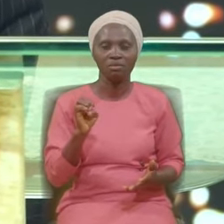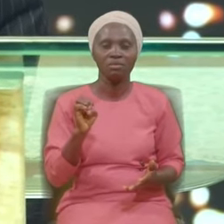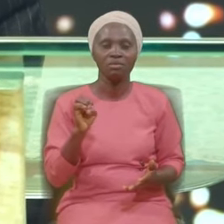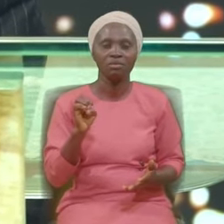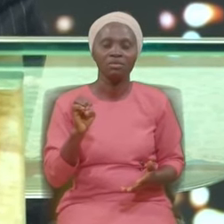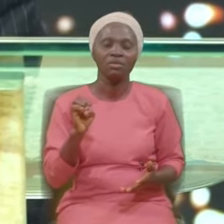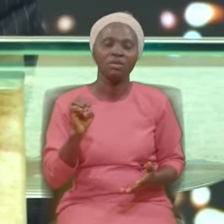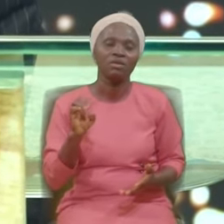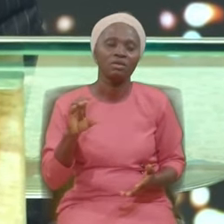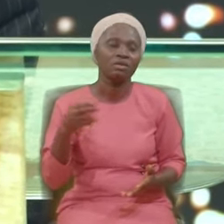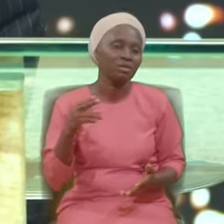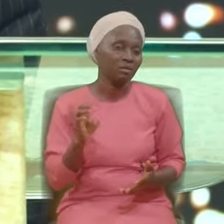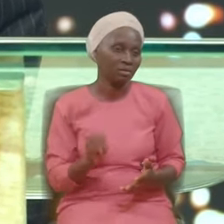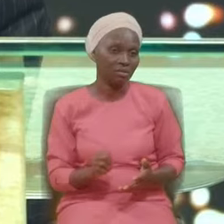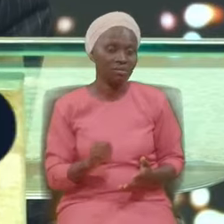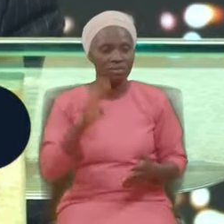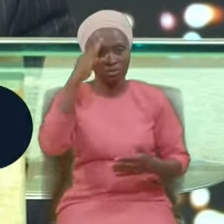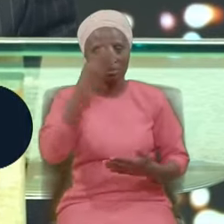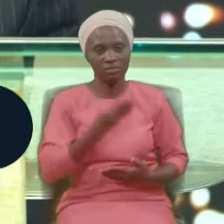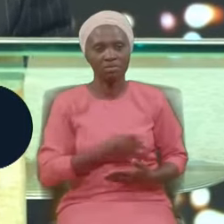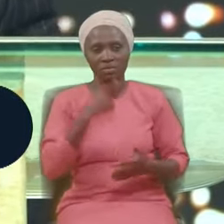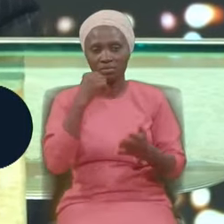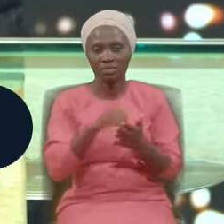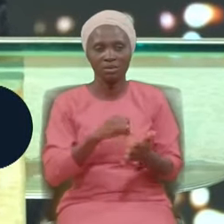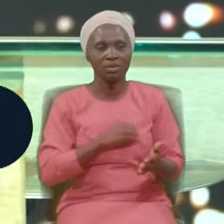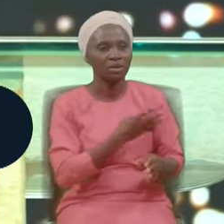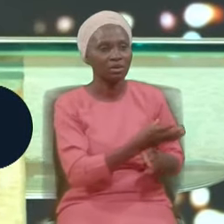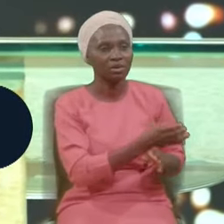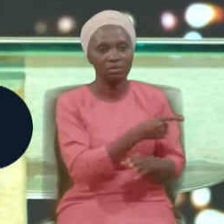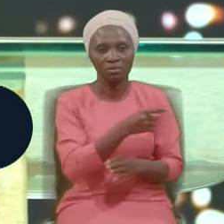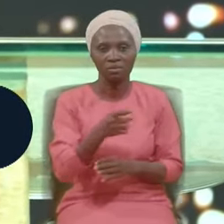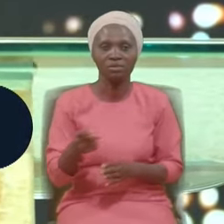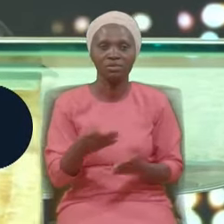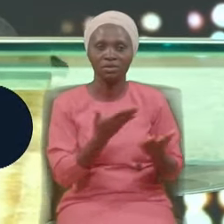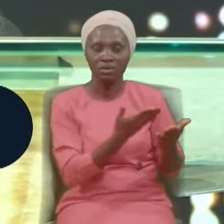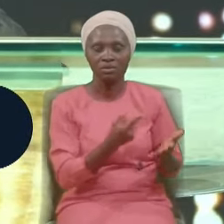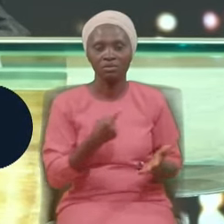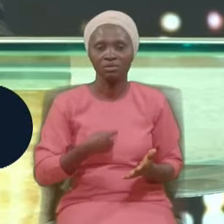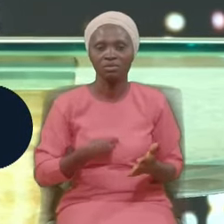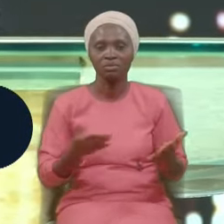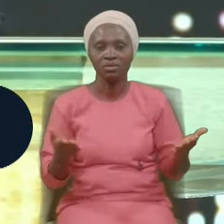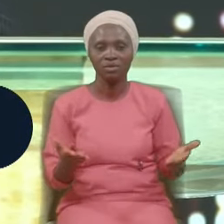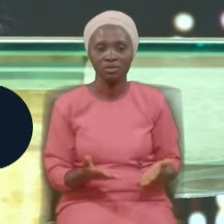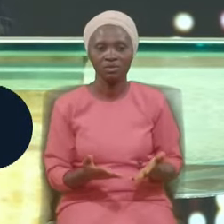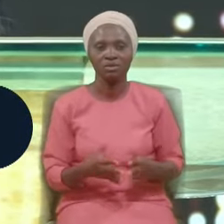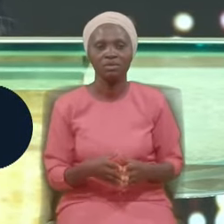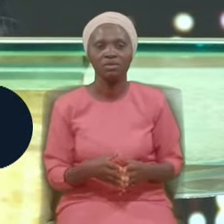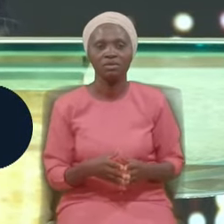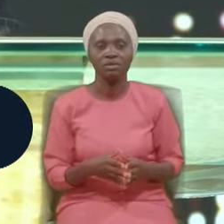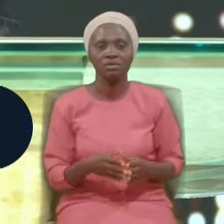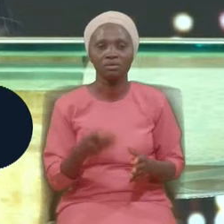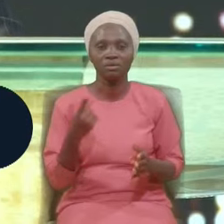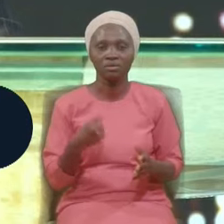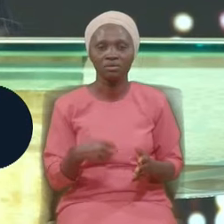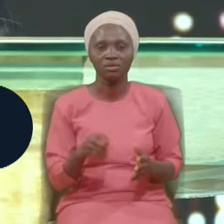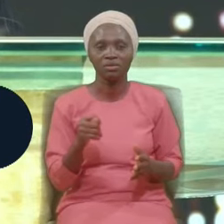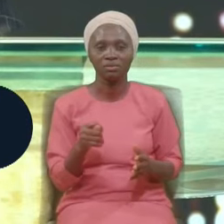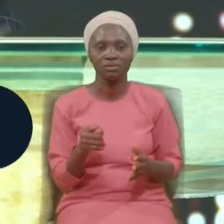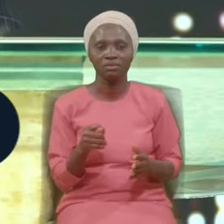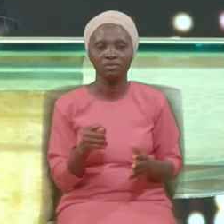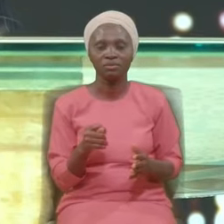hither the ephod. And Abiathar brought thither the ephod to